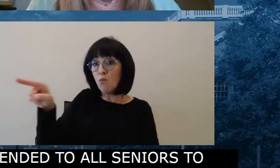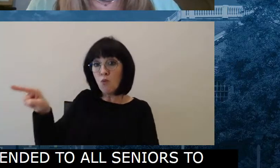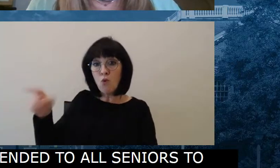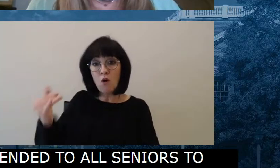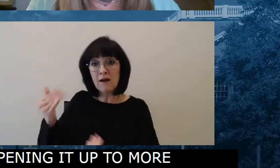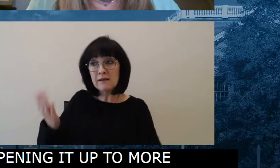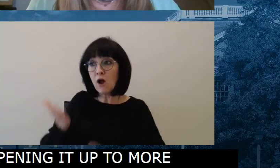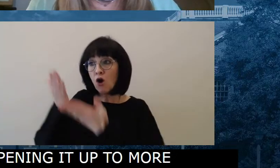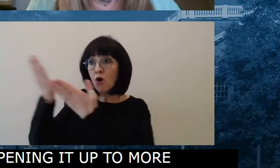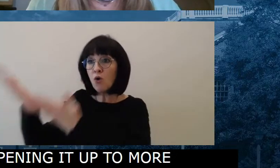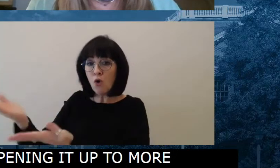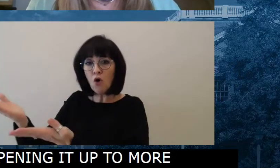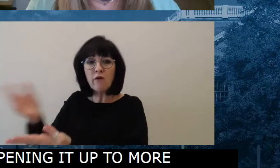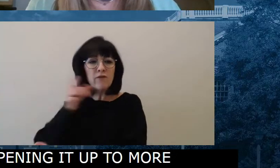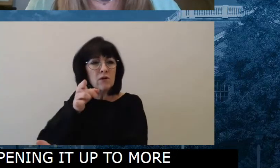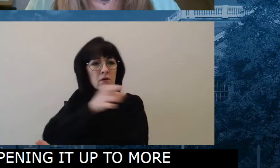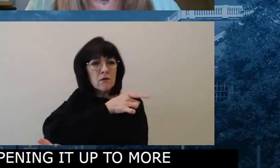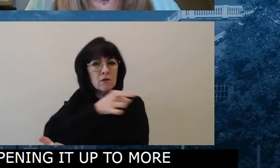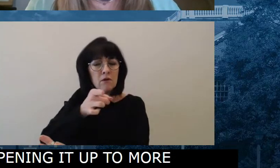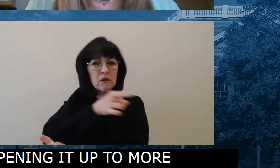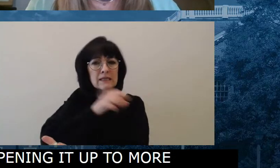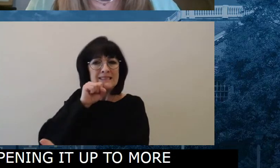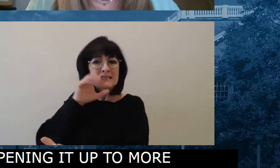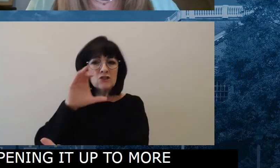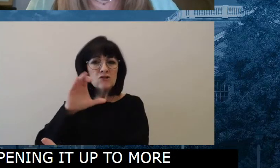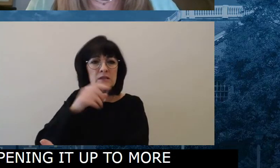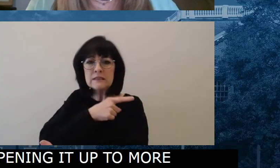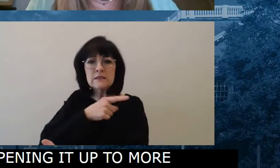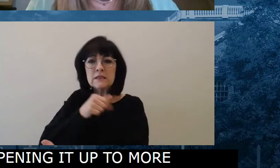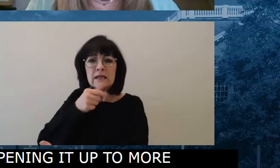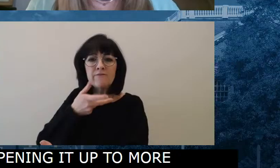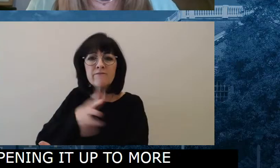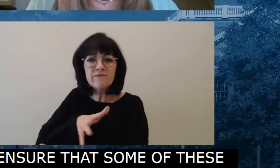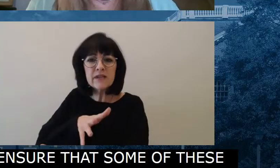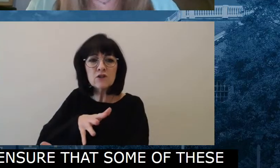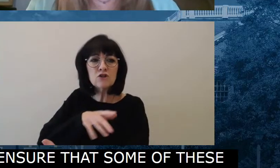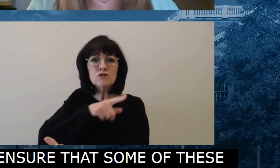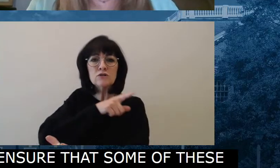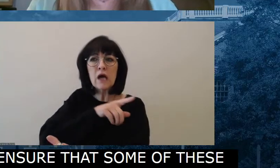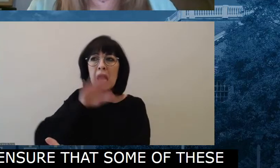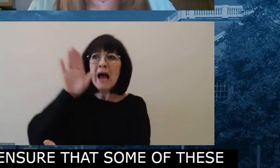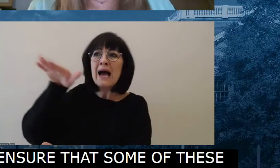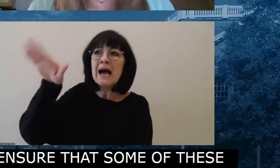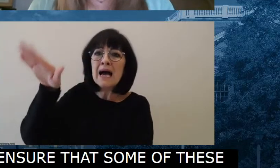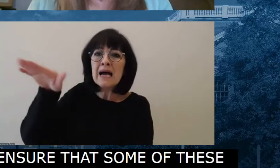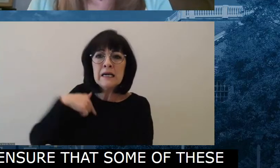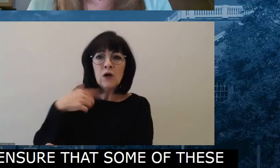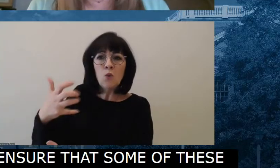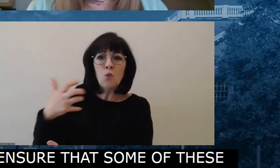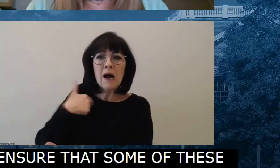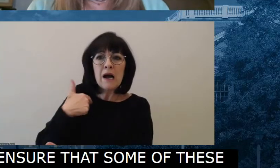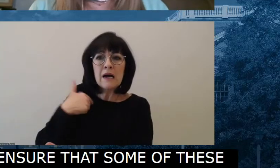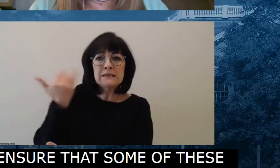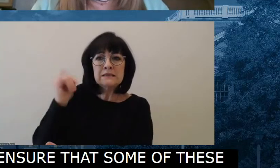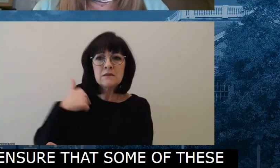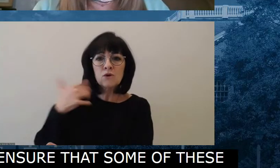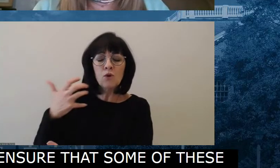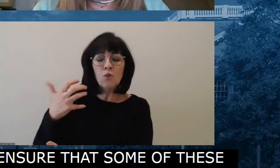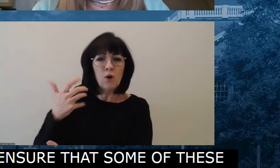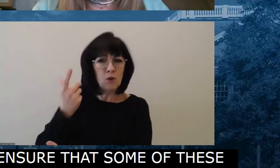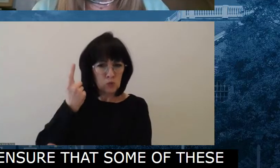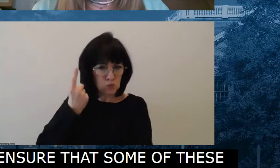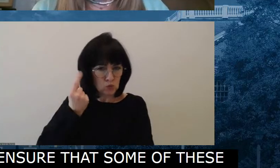yet to do it but would like to are still at the front of the line? Yeah, we're still going to prioritize those